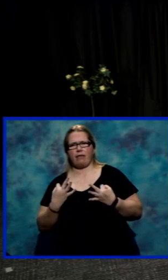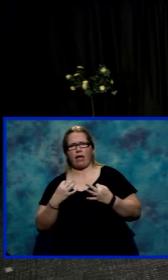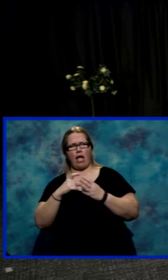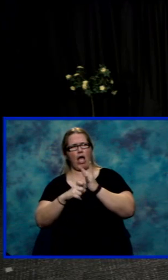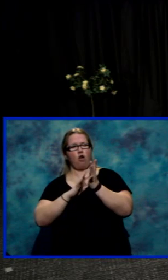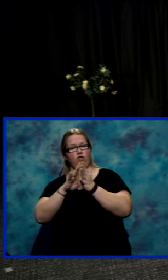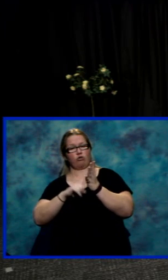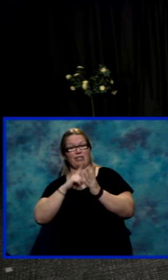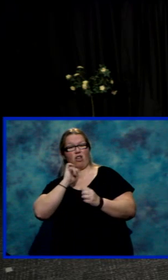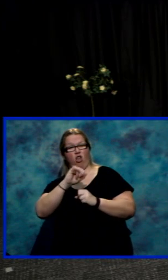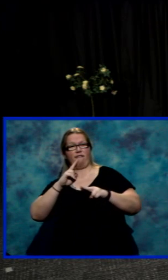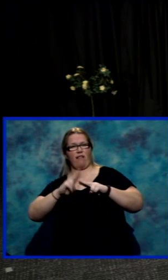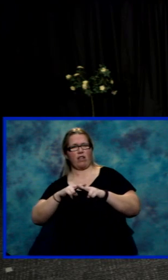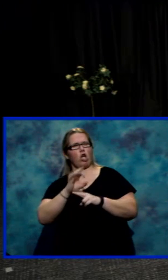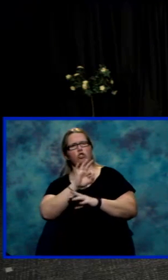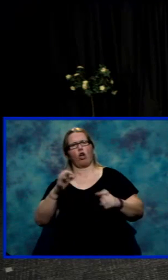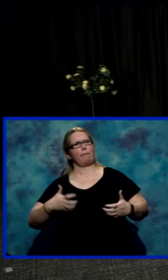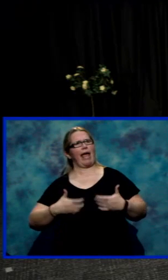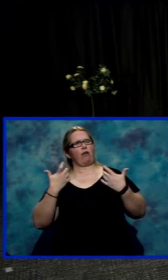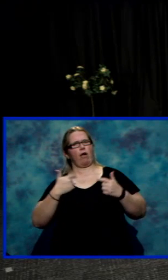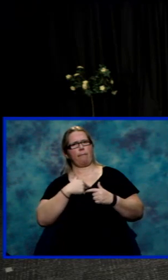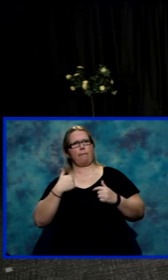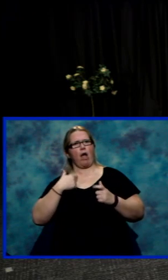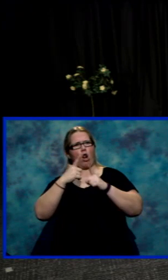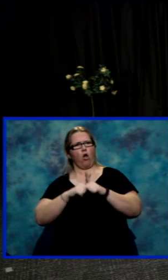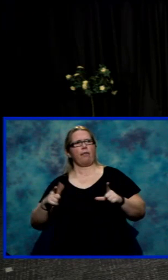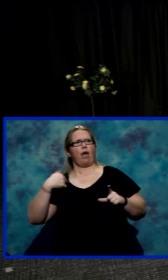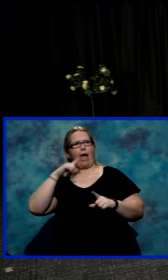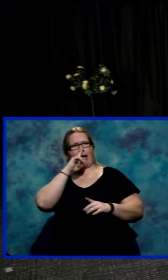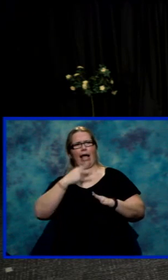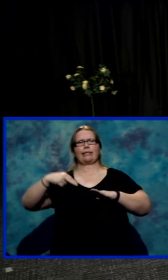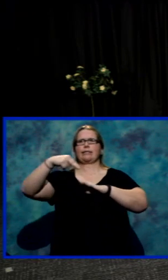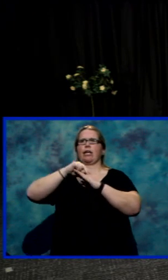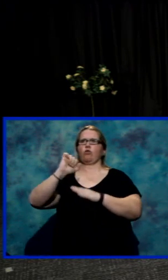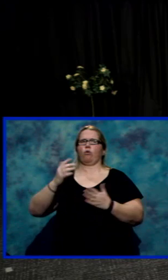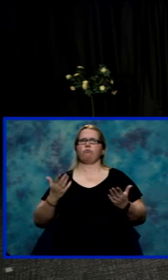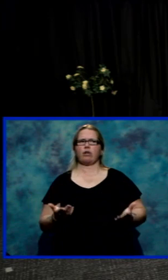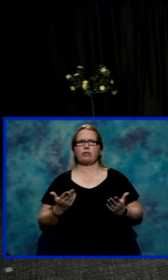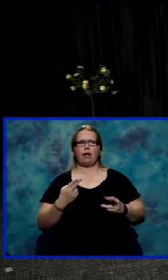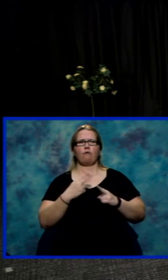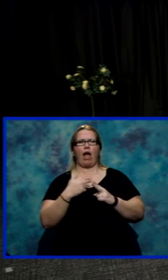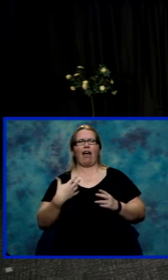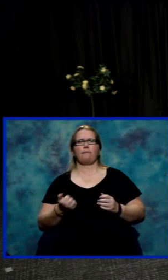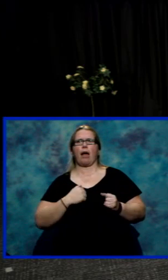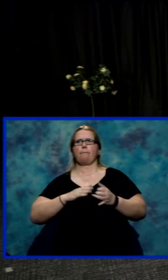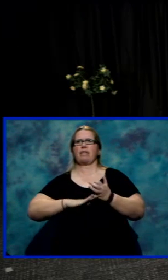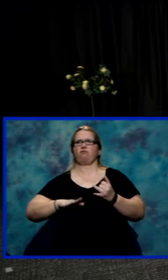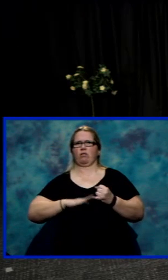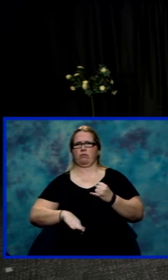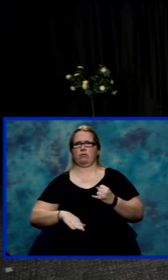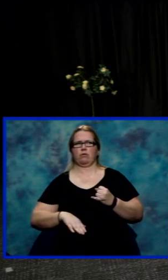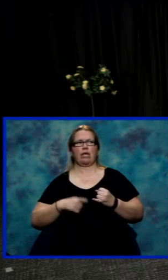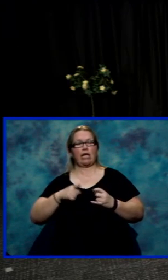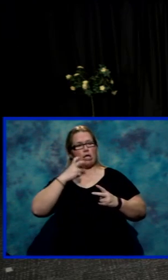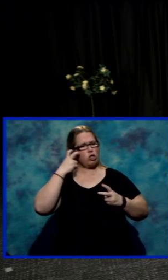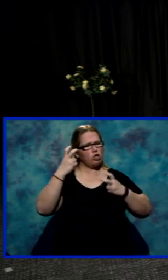her own father, don't be angry at me, my lord, that I cannot stand up in your presence, for I'm having my monthly period. And so he searched but could